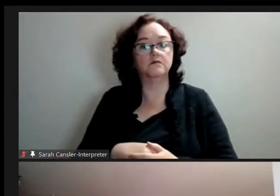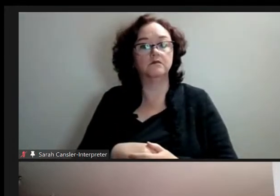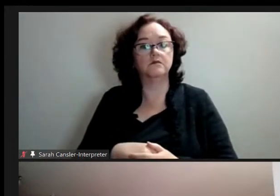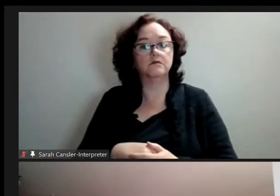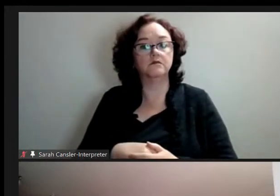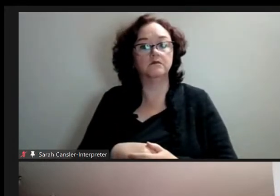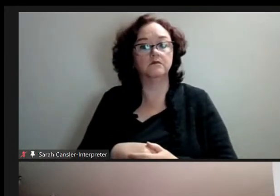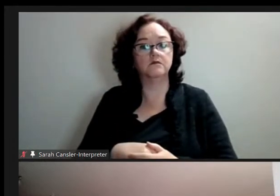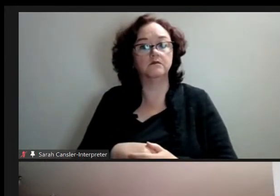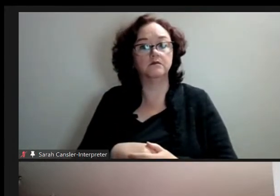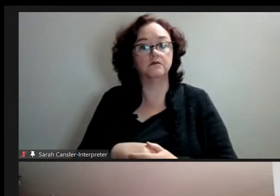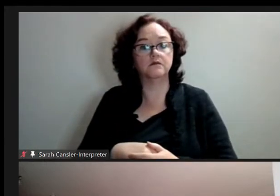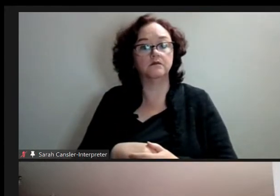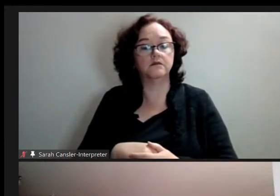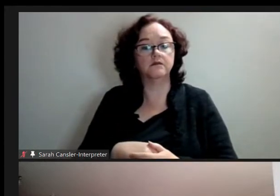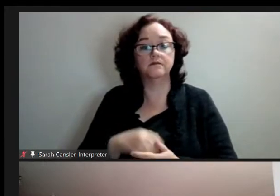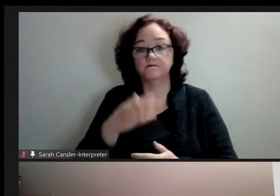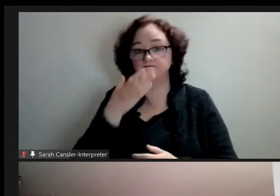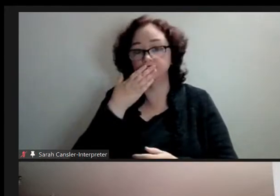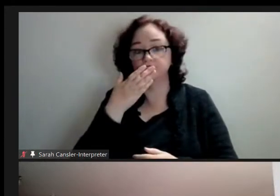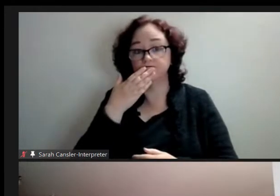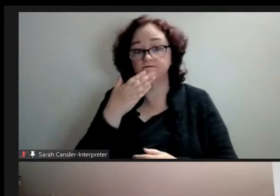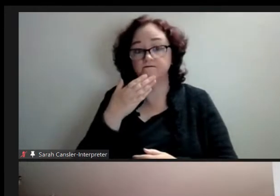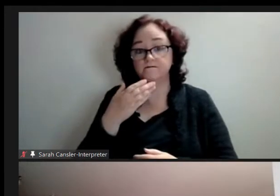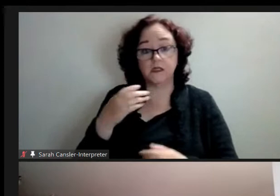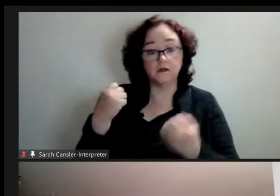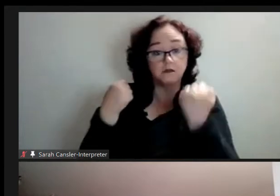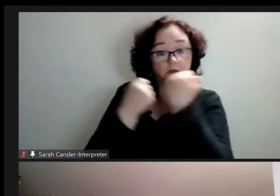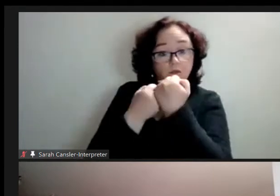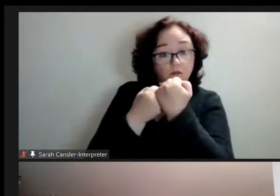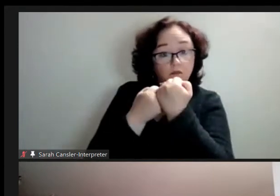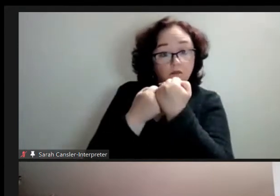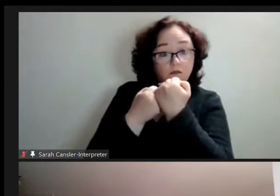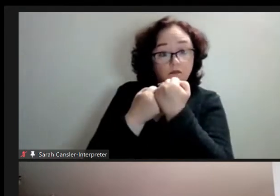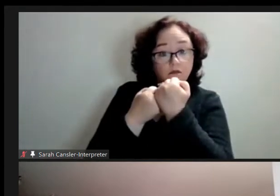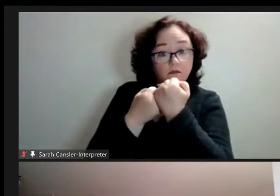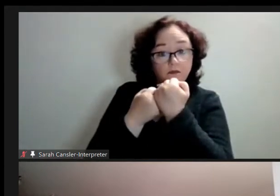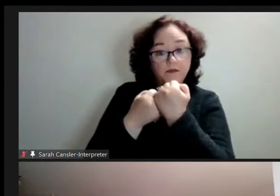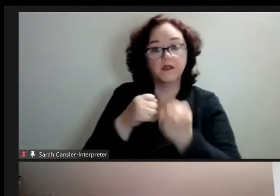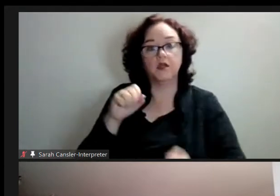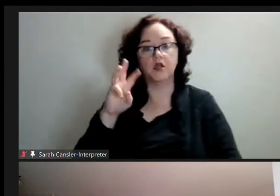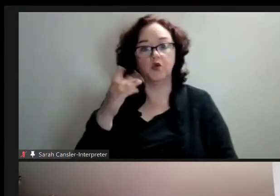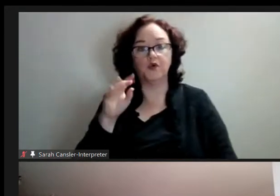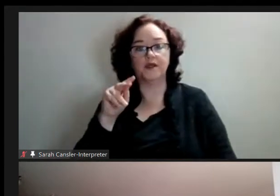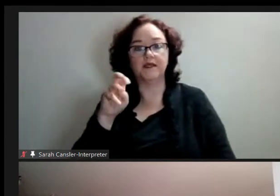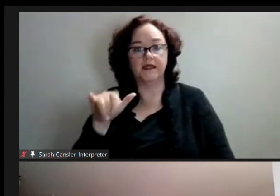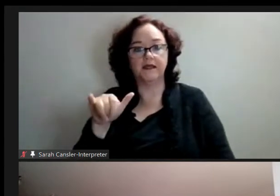Okay, thanks, Nicholas. Is there a second? This is Whitney, second.